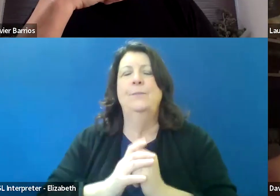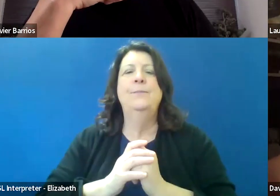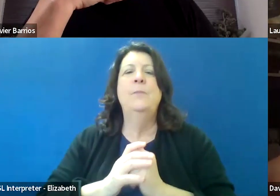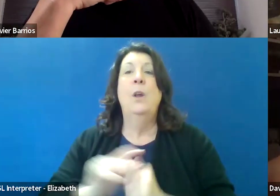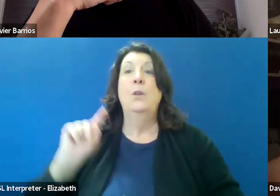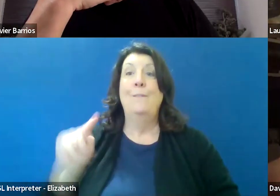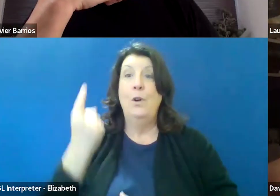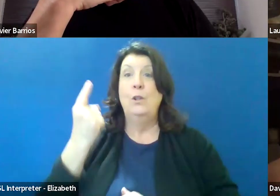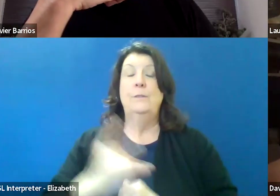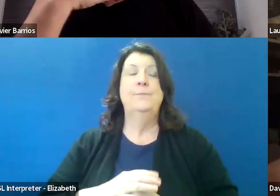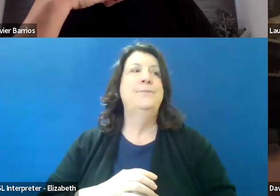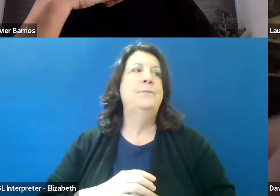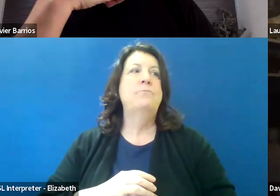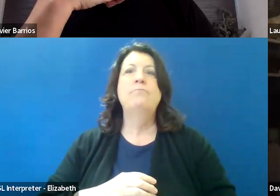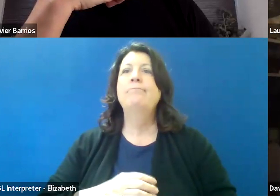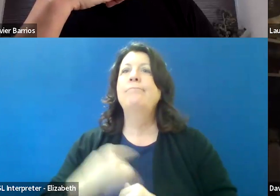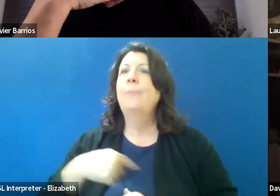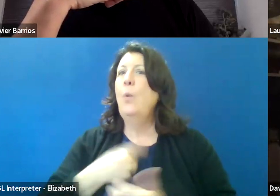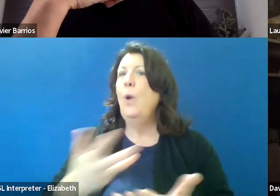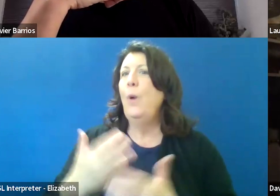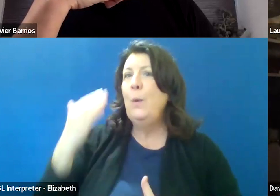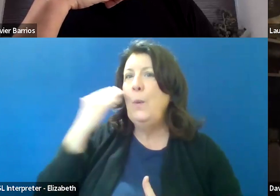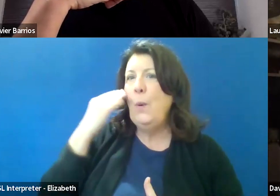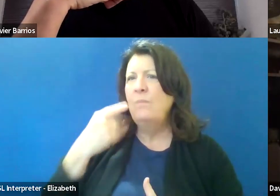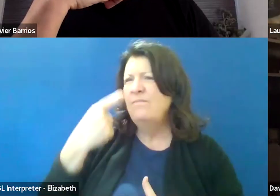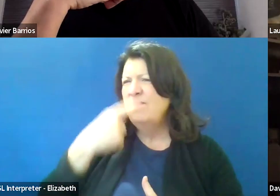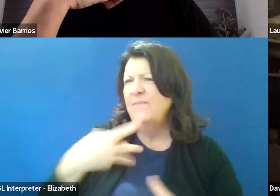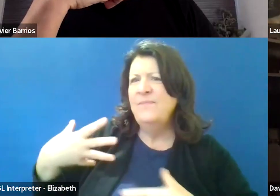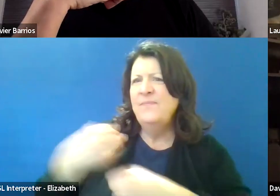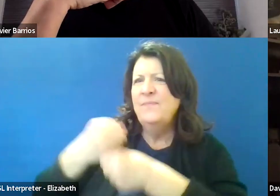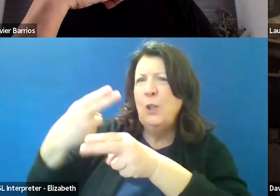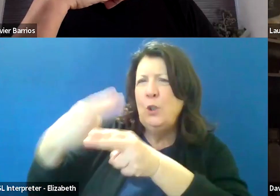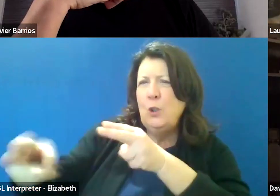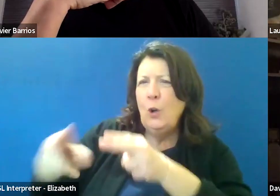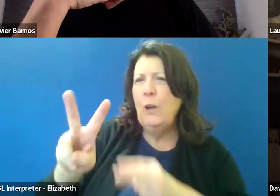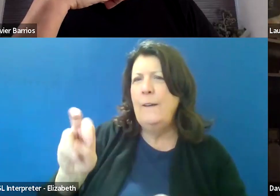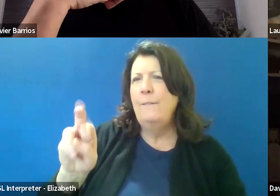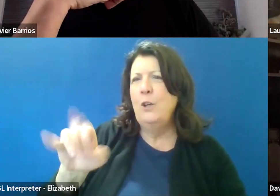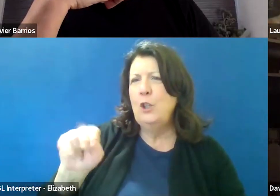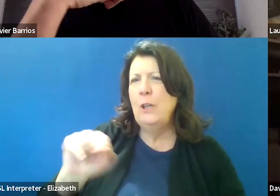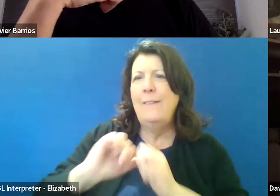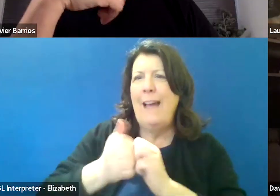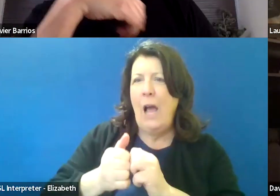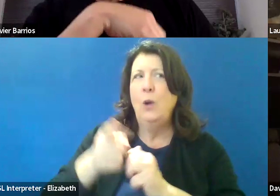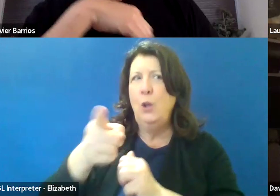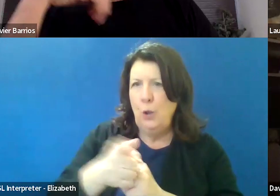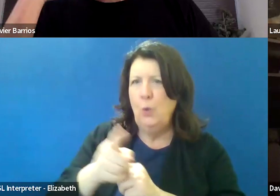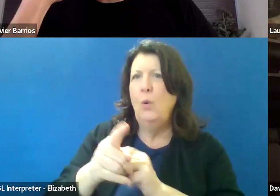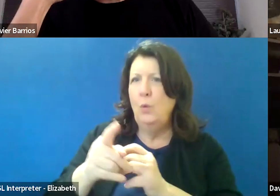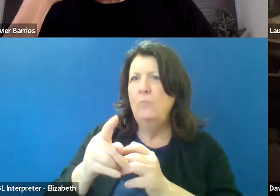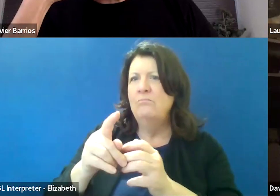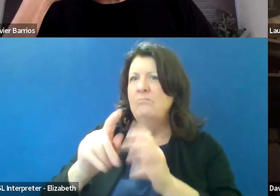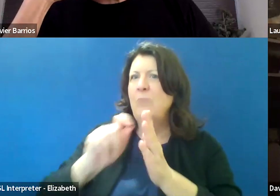First, I think the first thing we want to know is give us the short version of how you came to write The